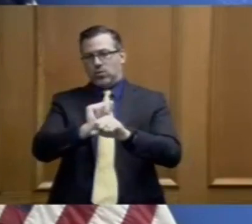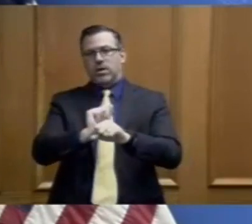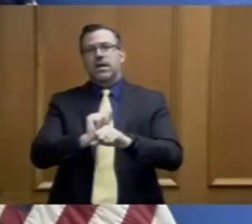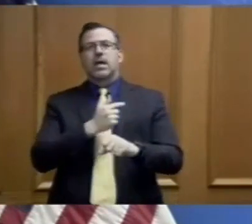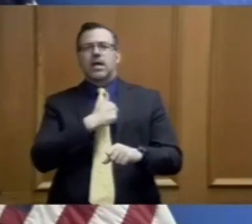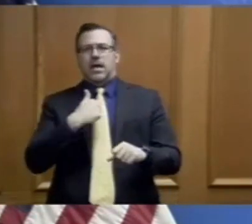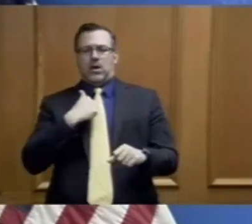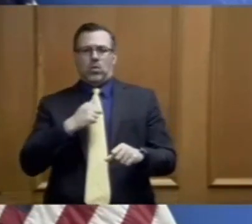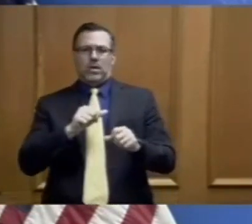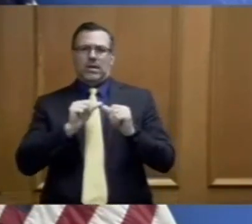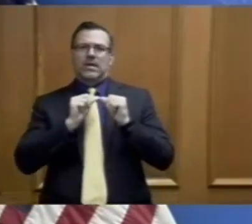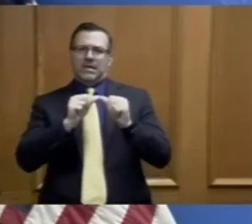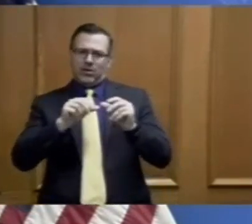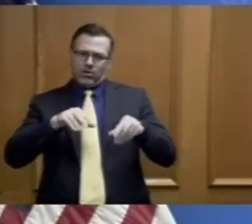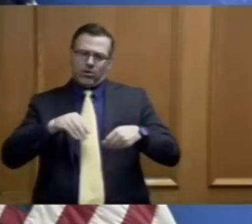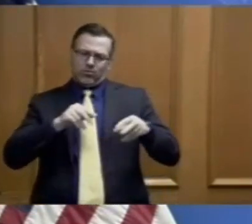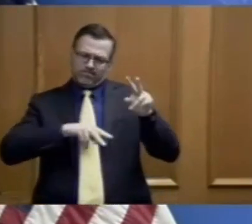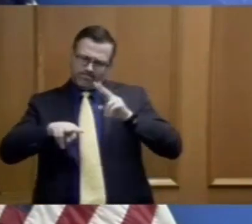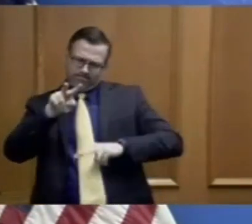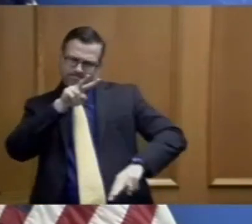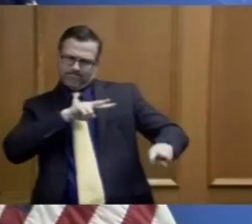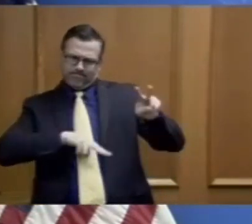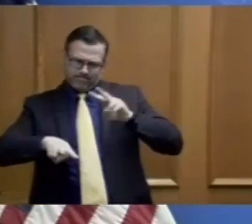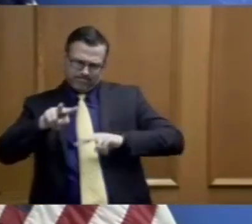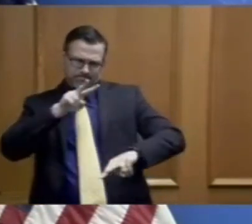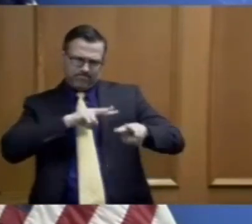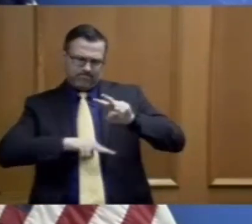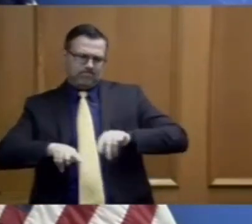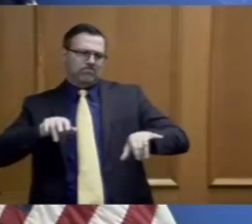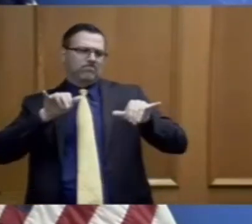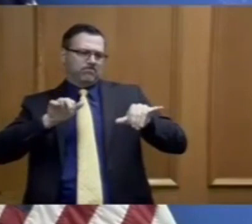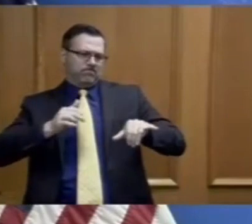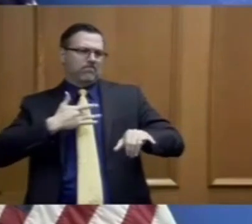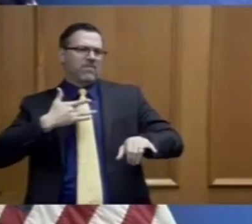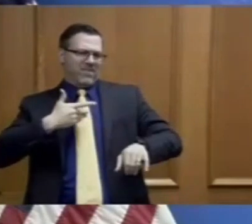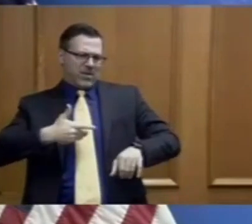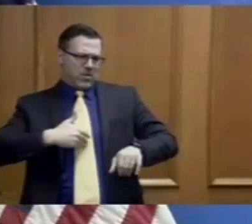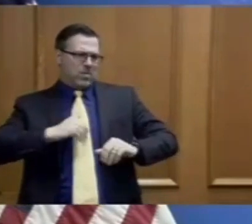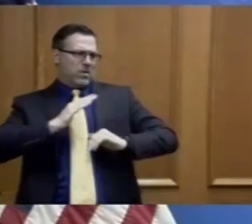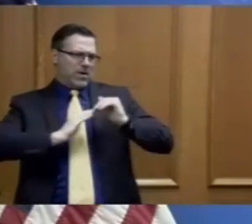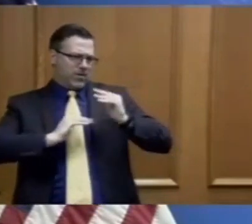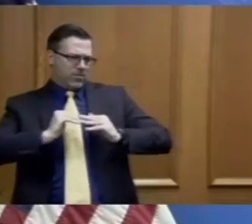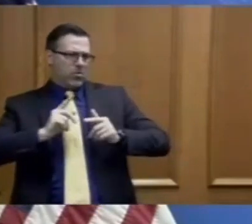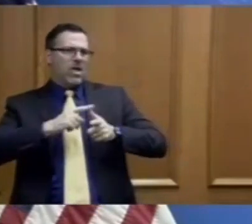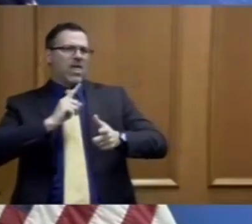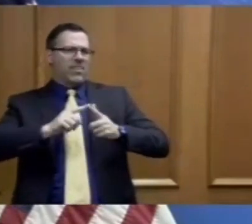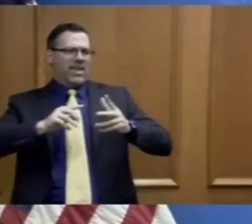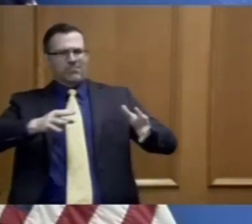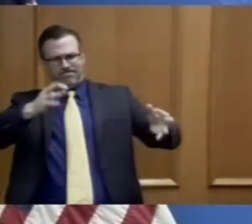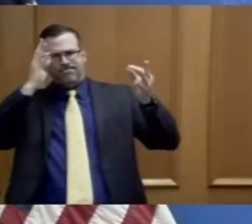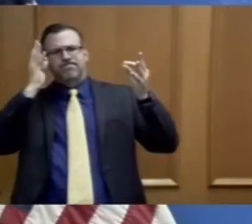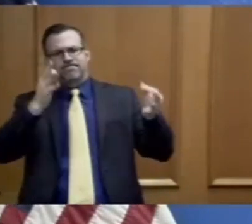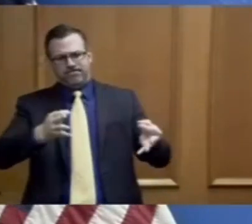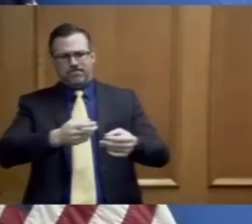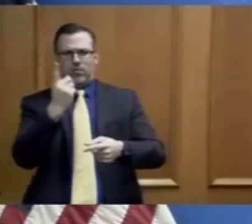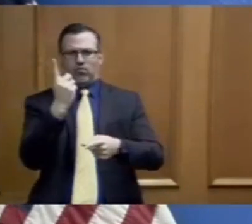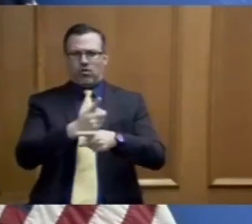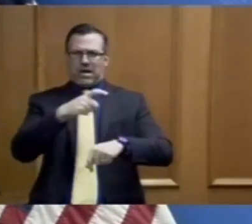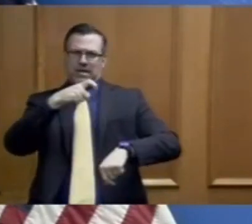guidance so that we can, when it's time, help those tourist attractions and others be able to get back to